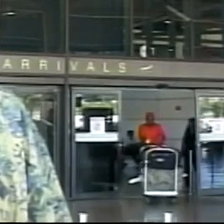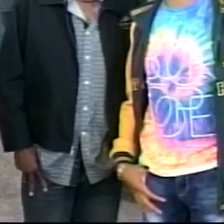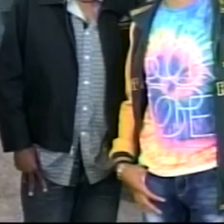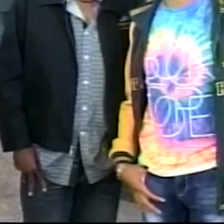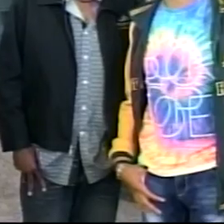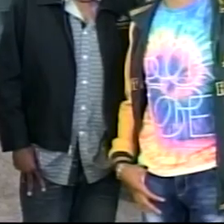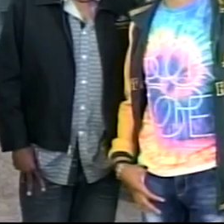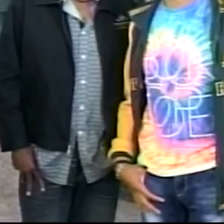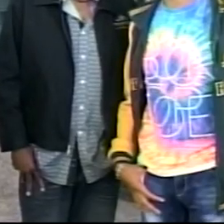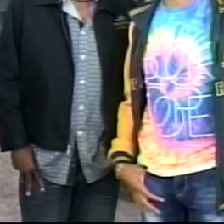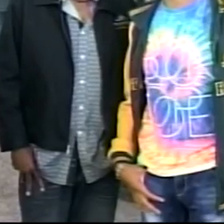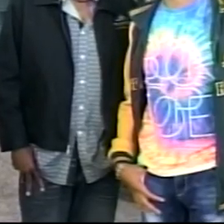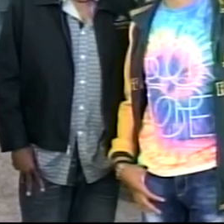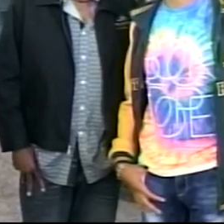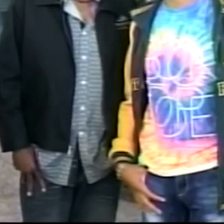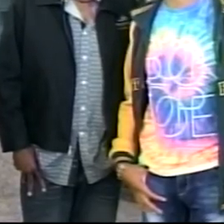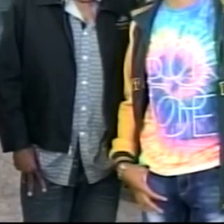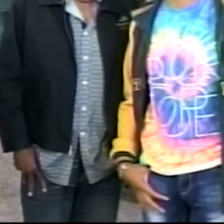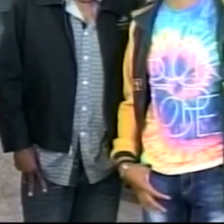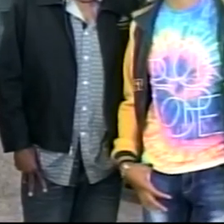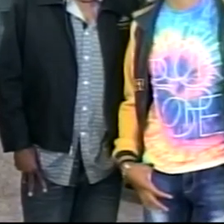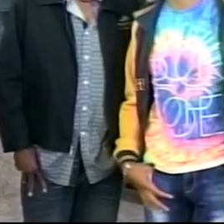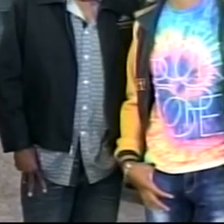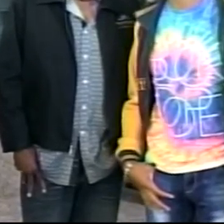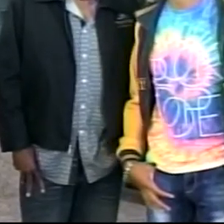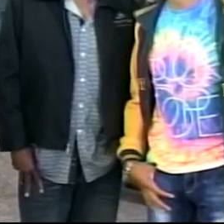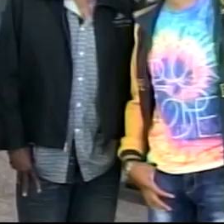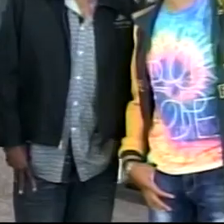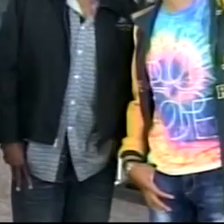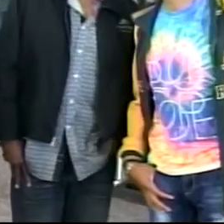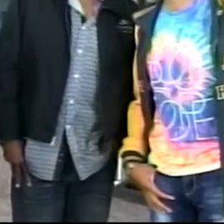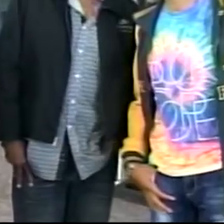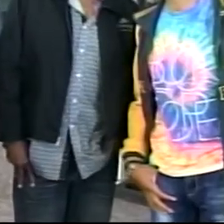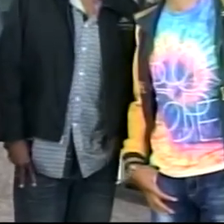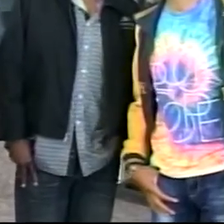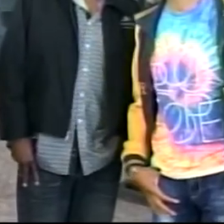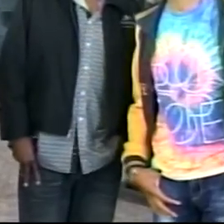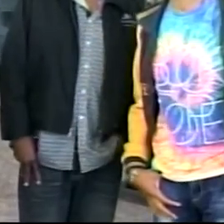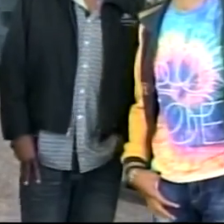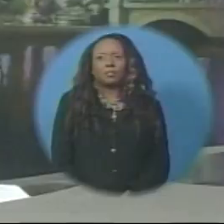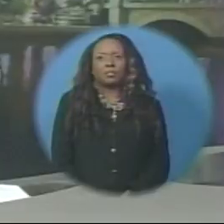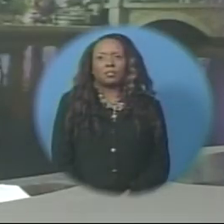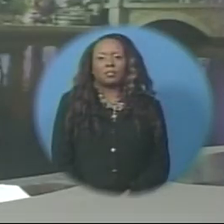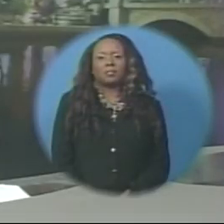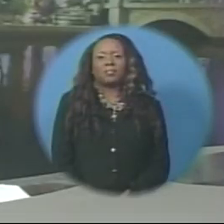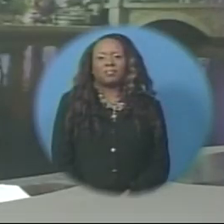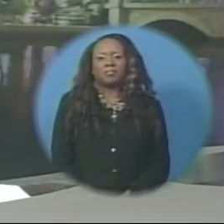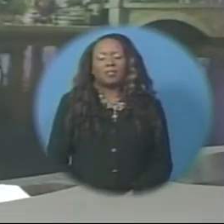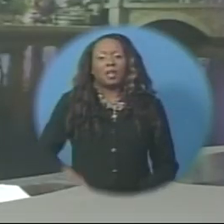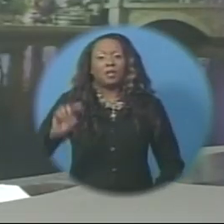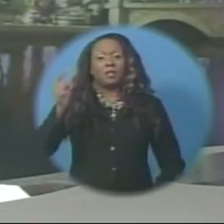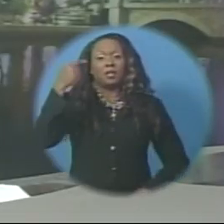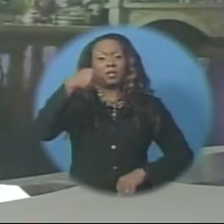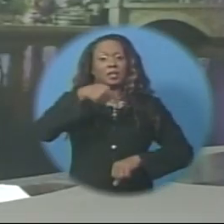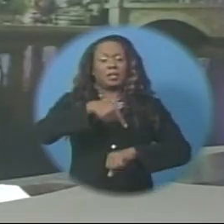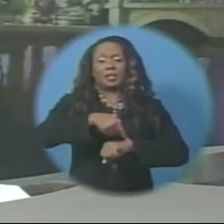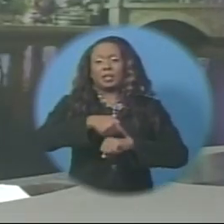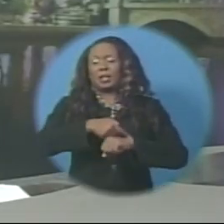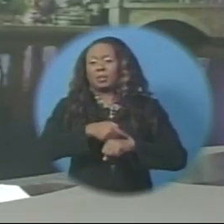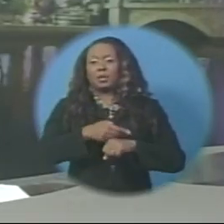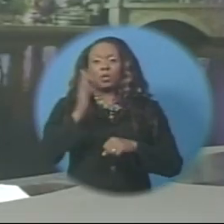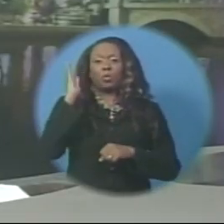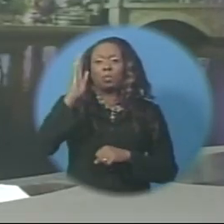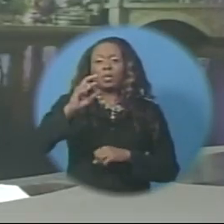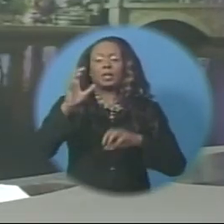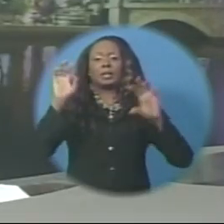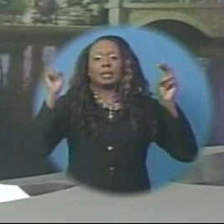appearances. The curtain comes down on the festival on Sunday. Lisa Broom, CBC News. For the first time in history, there will be